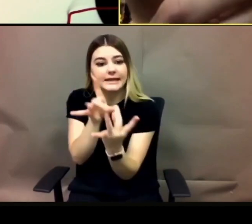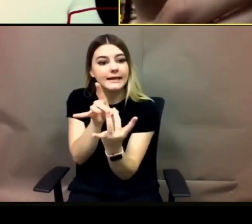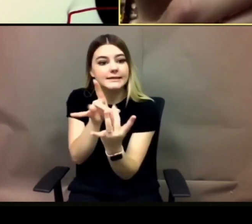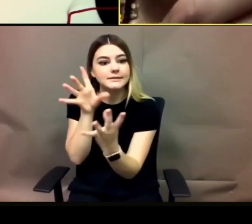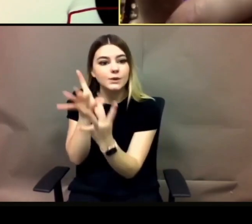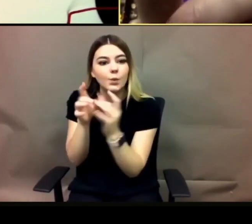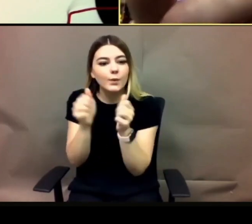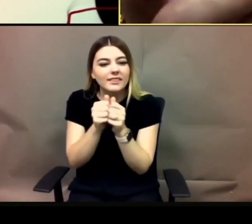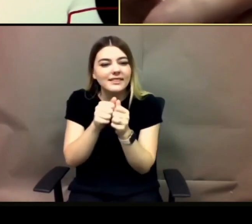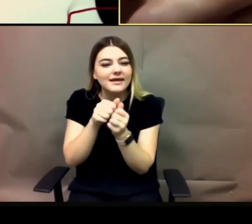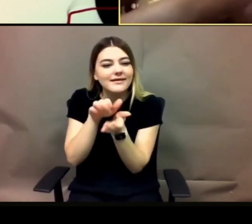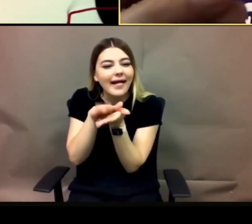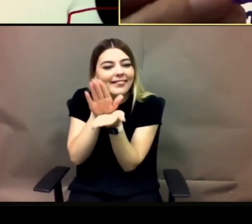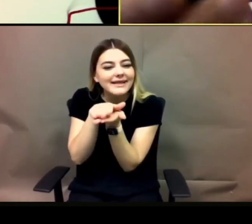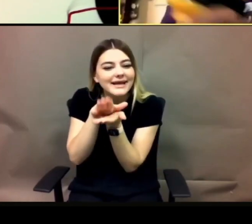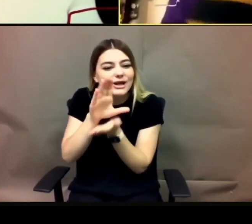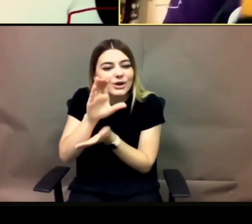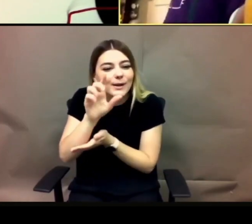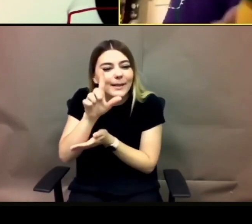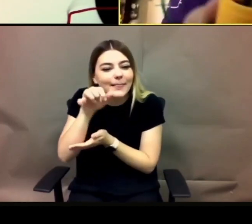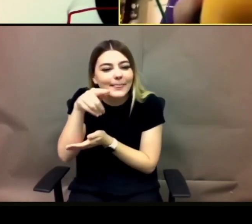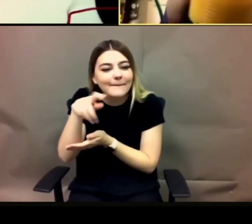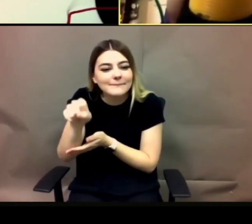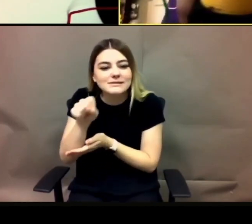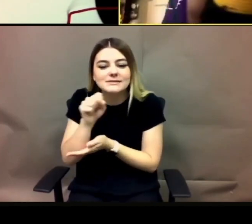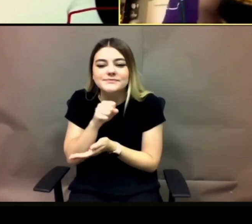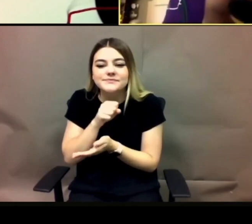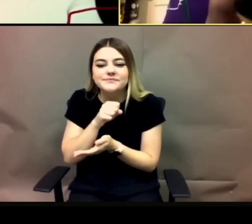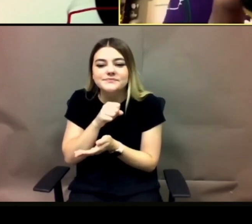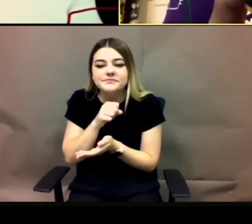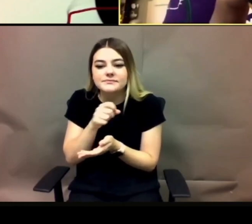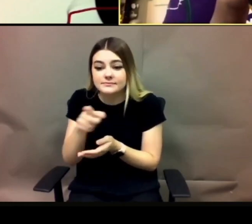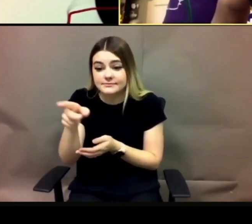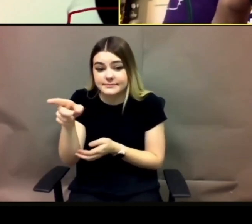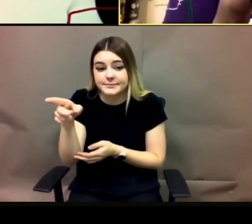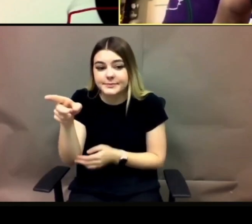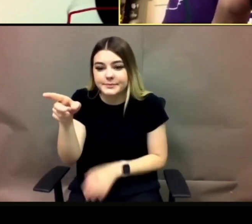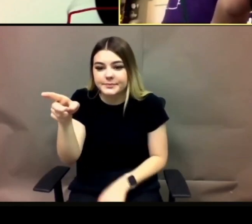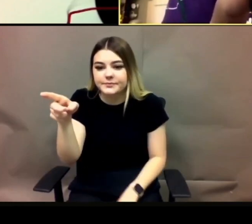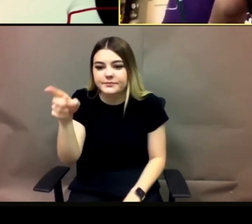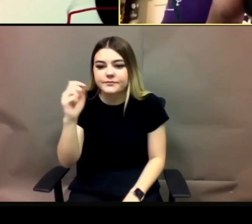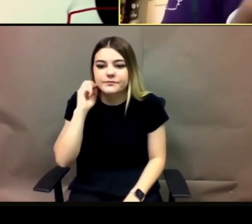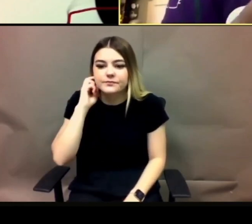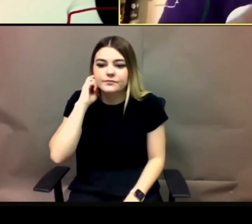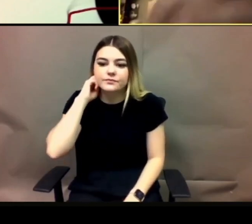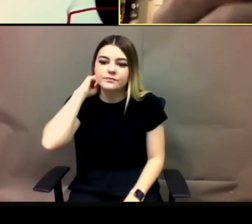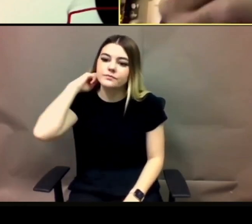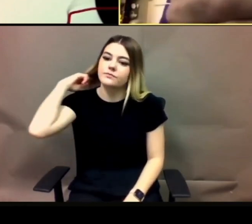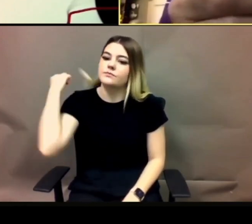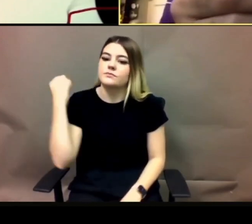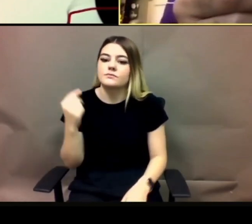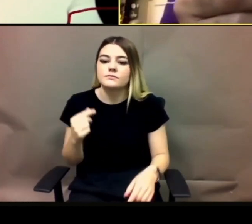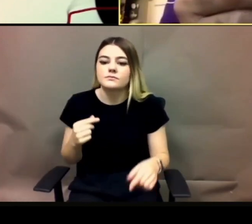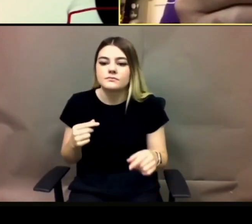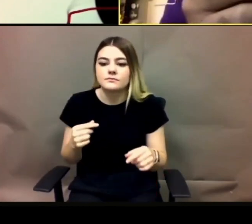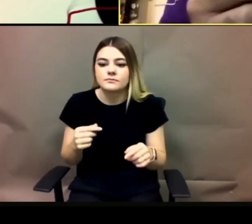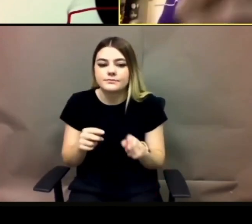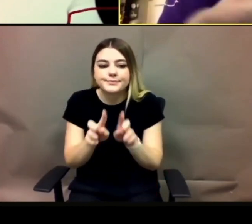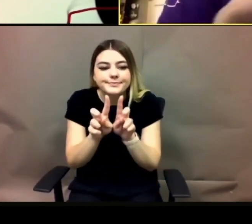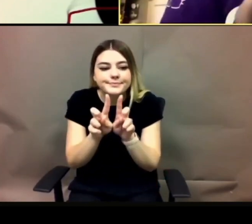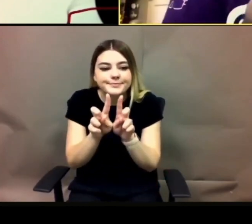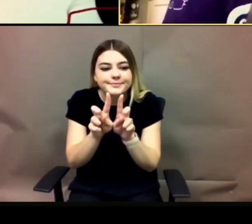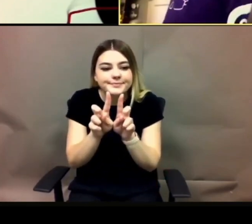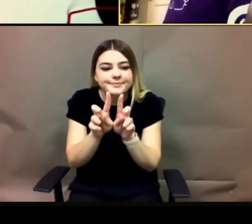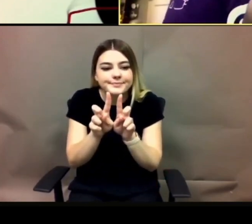clips. One to earth. We'll try to show that. And then one to a key on the Makey Makey. And